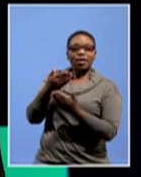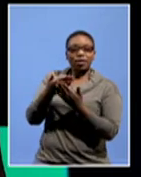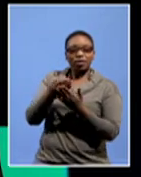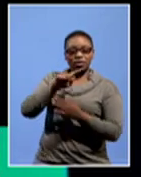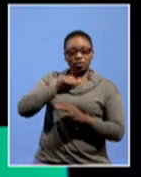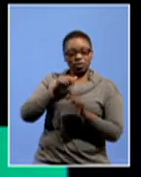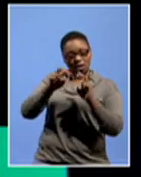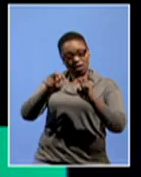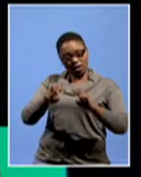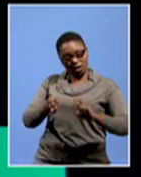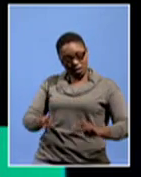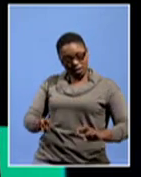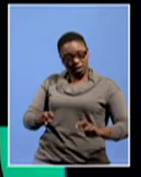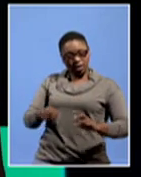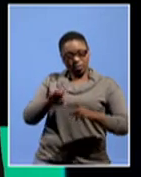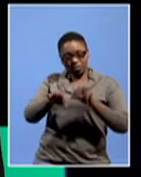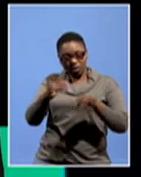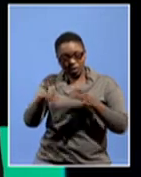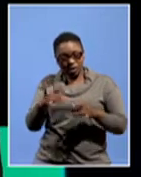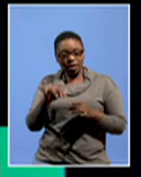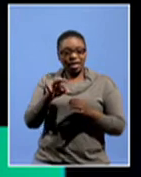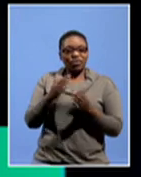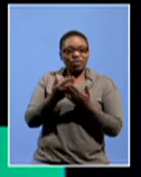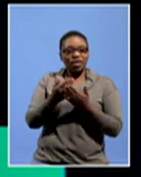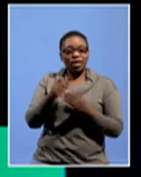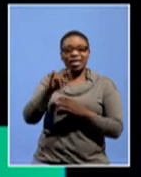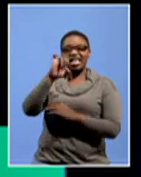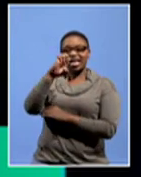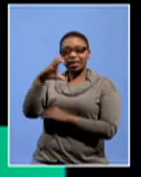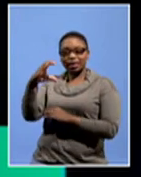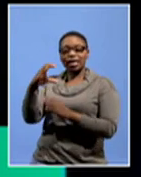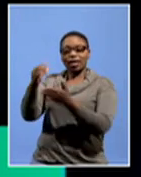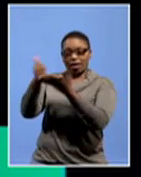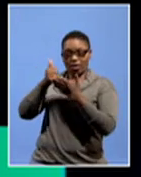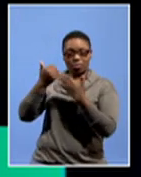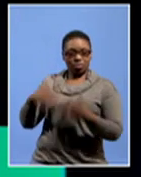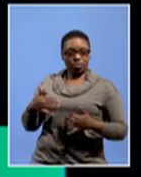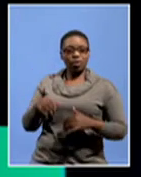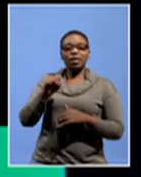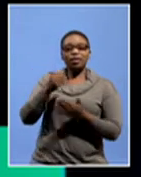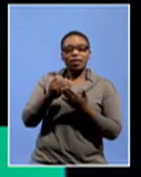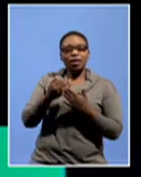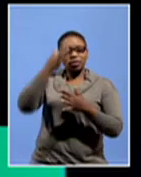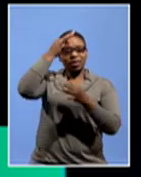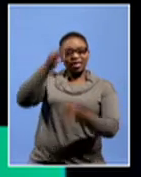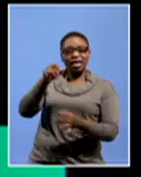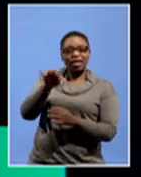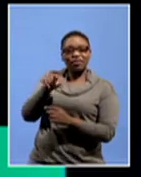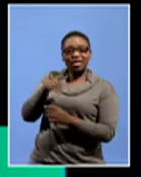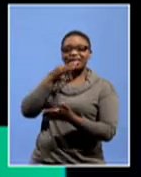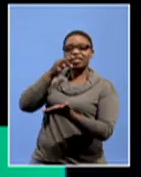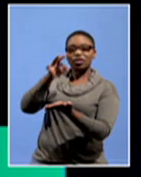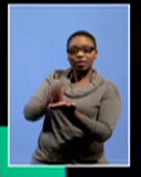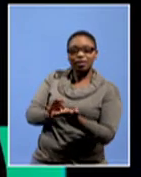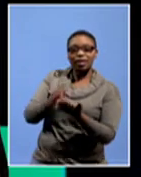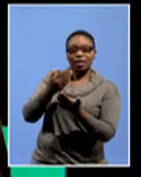by experts as part of the Directorate of Electoral Offences within the IEC. And they then make a determination, or at least a recommendation, which then